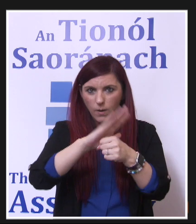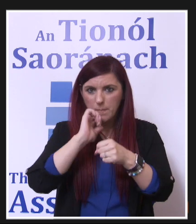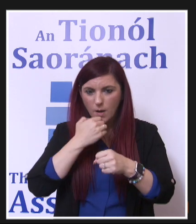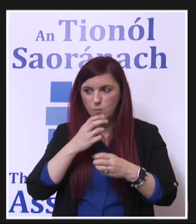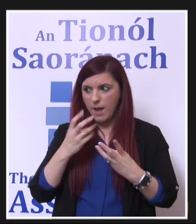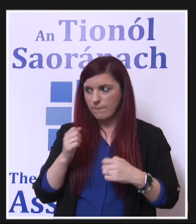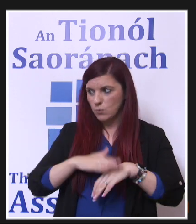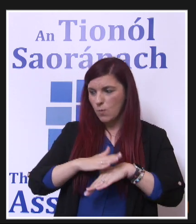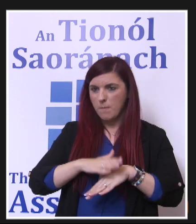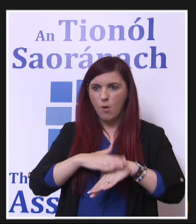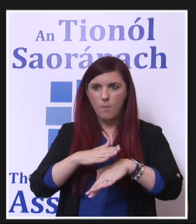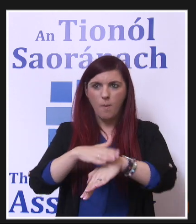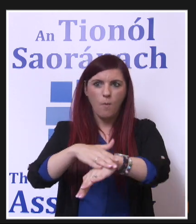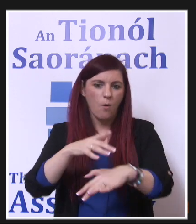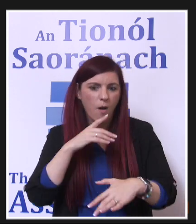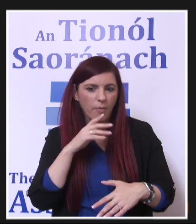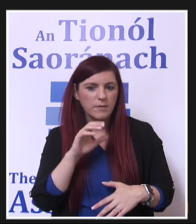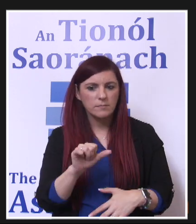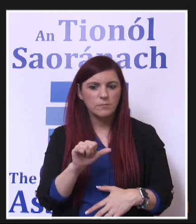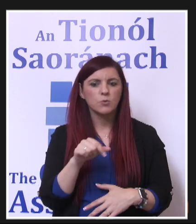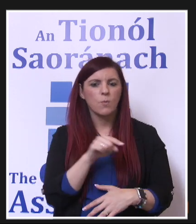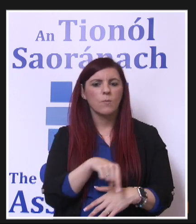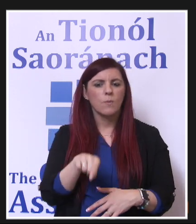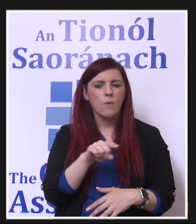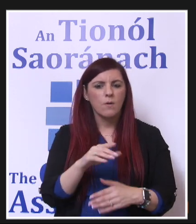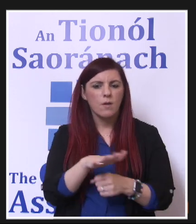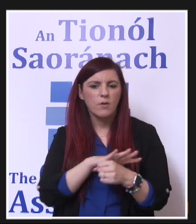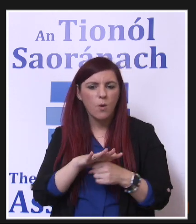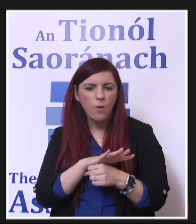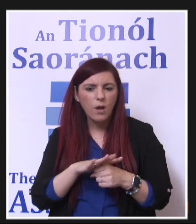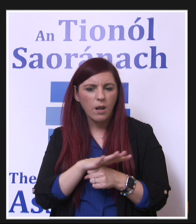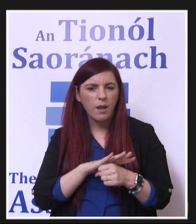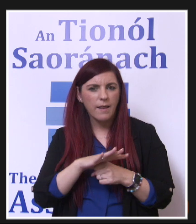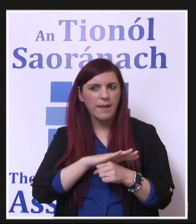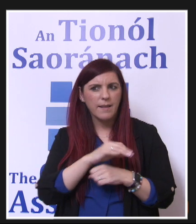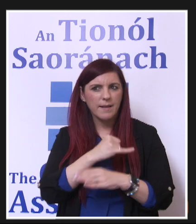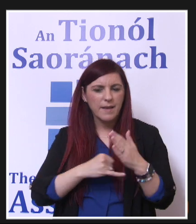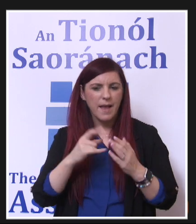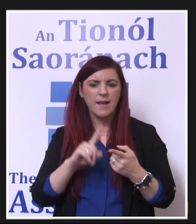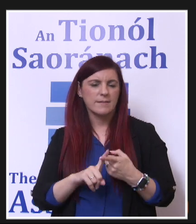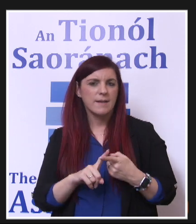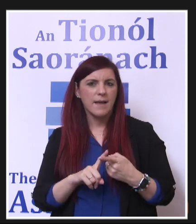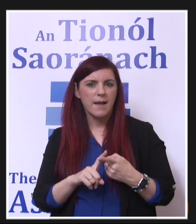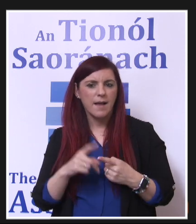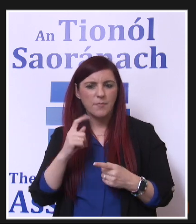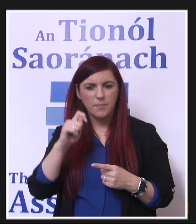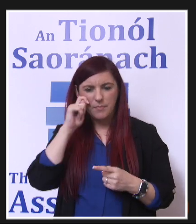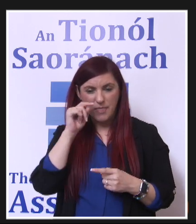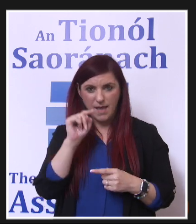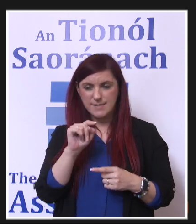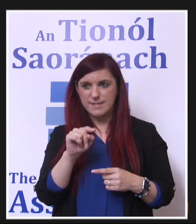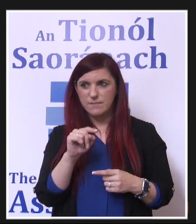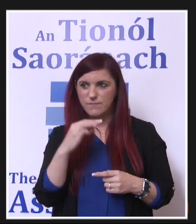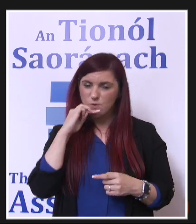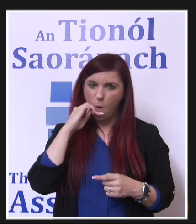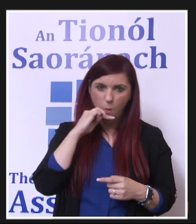more of the power of the city to the local authorities, and here in that case, in